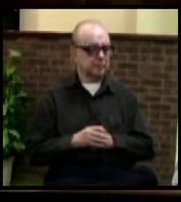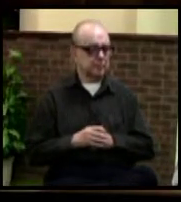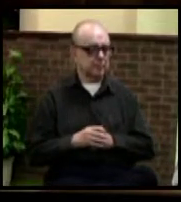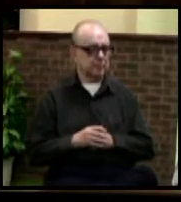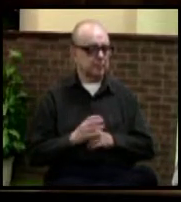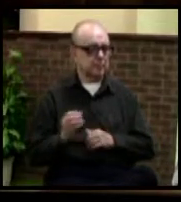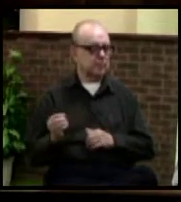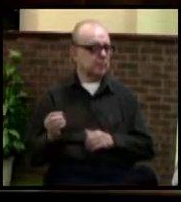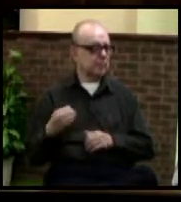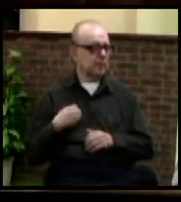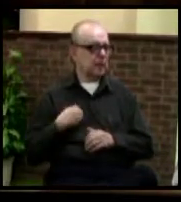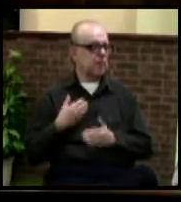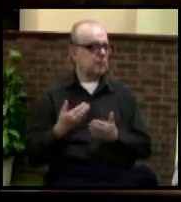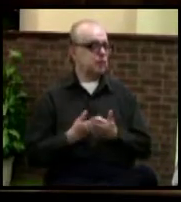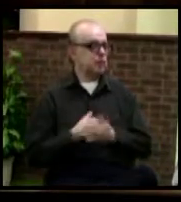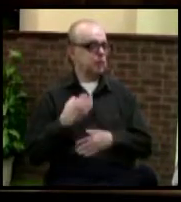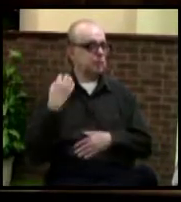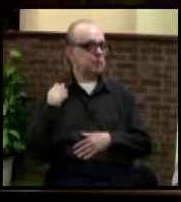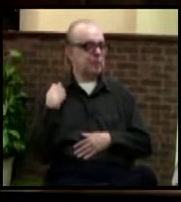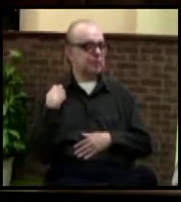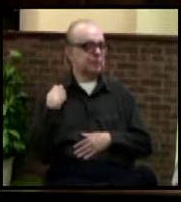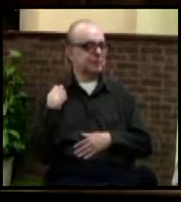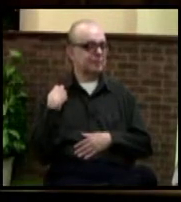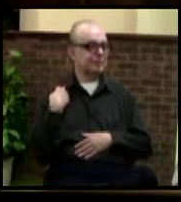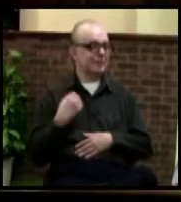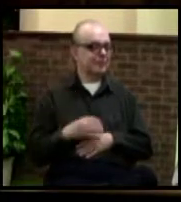and I have a new boss.